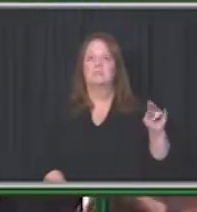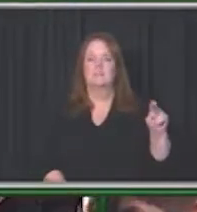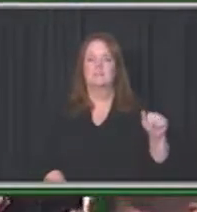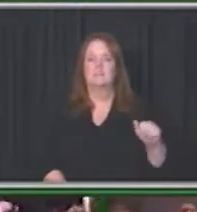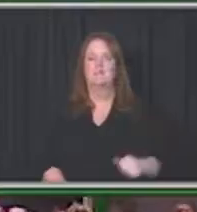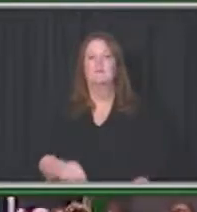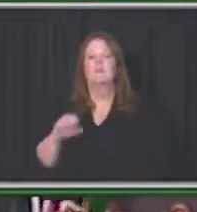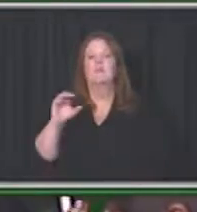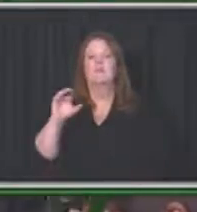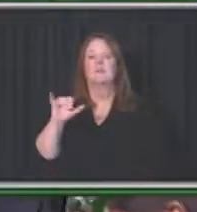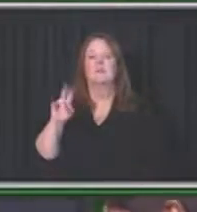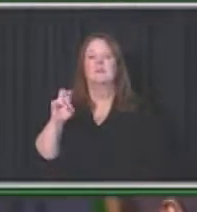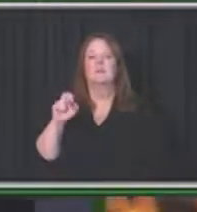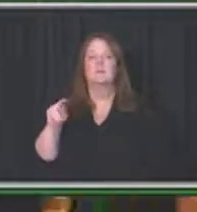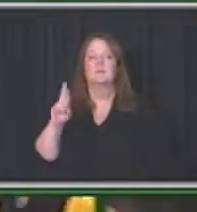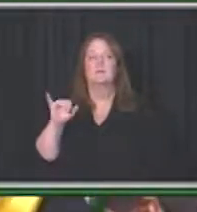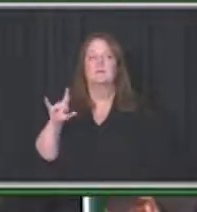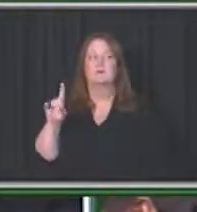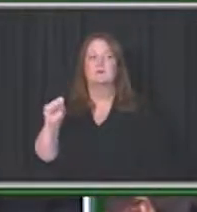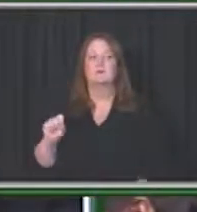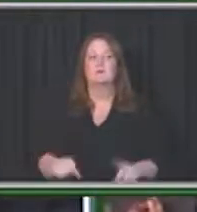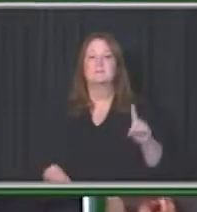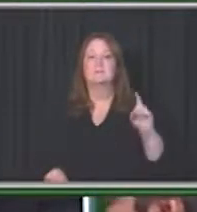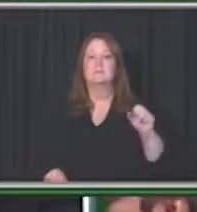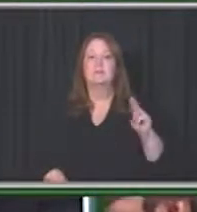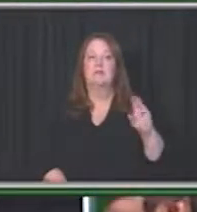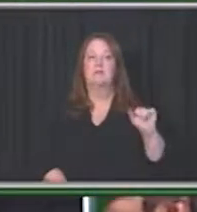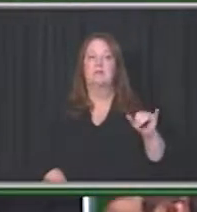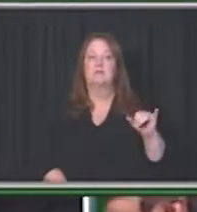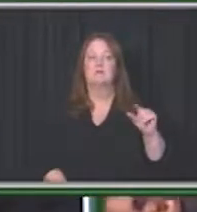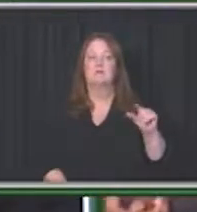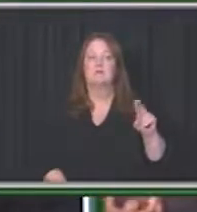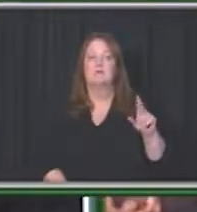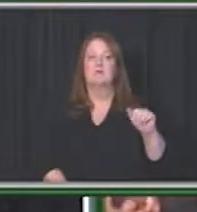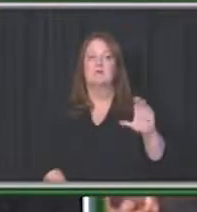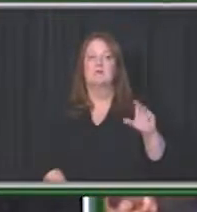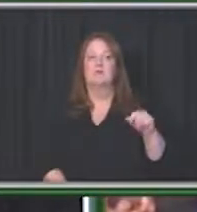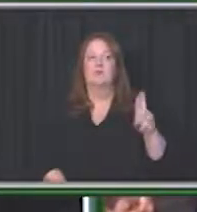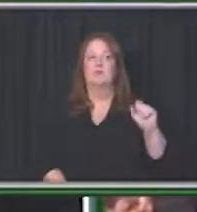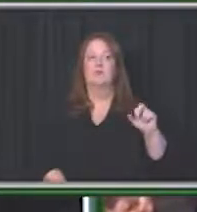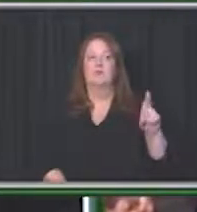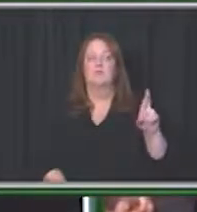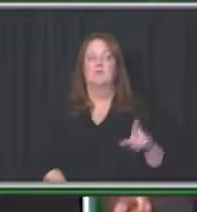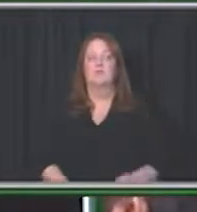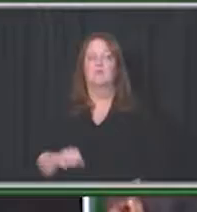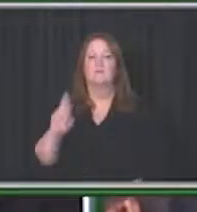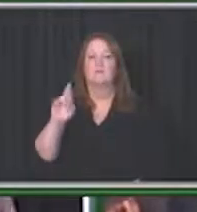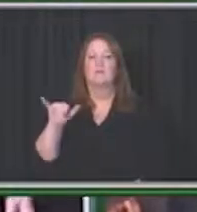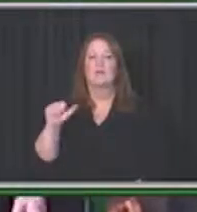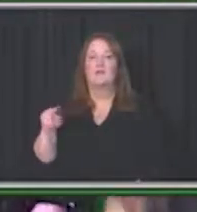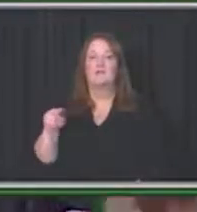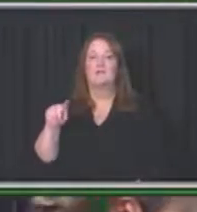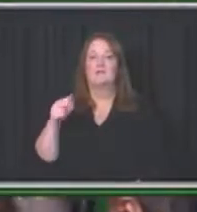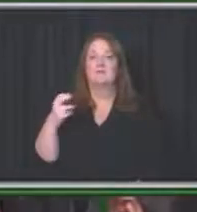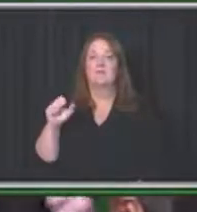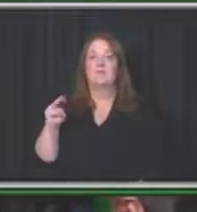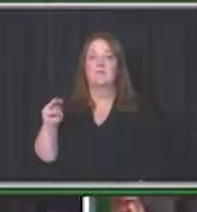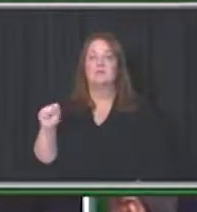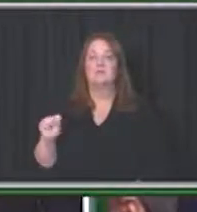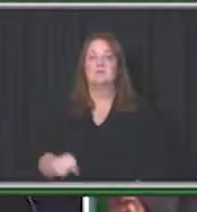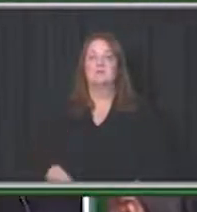Kevin Riddle. Damian Ignacio Aguilar. Ryan Thomas.